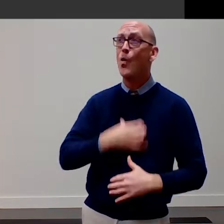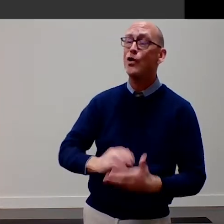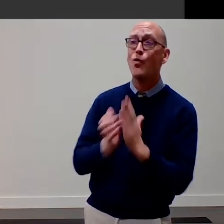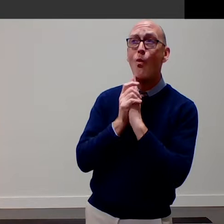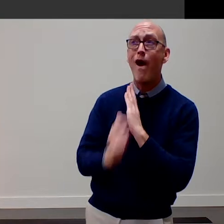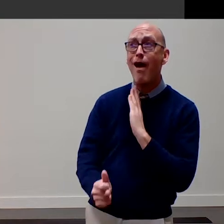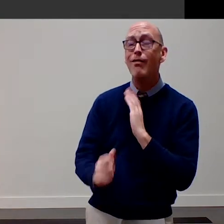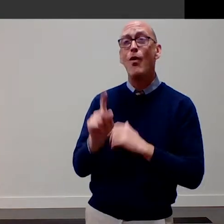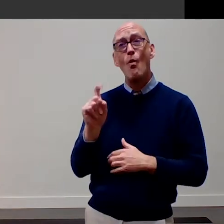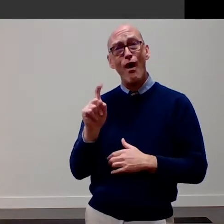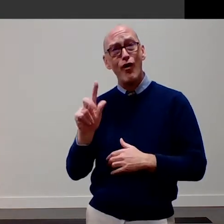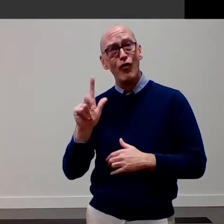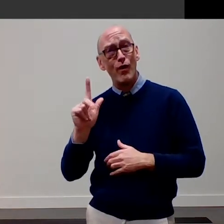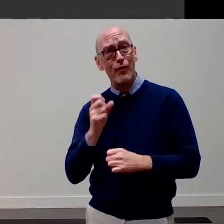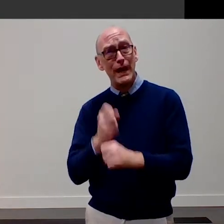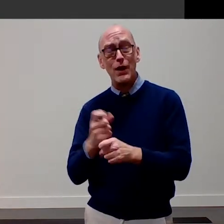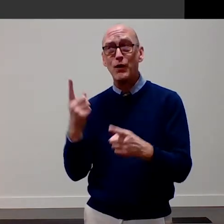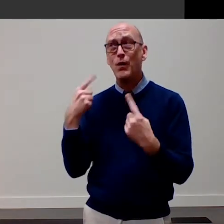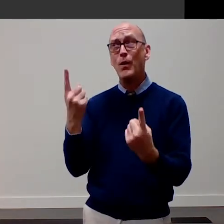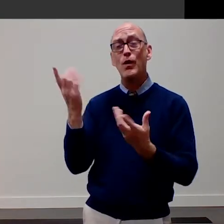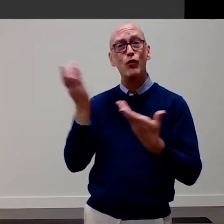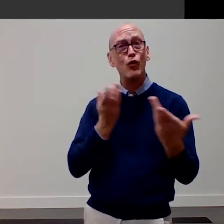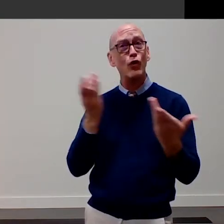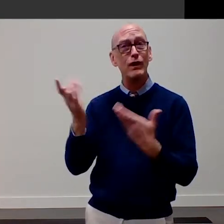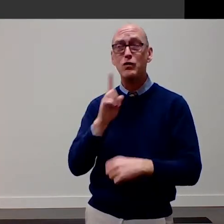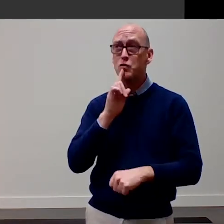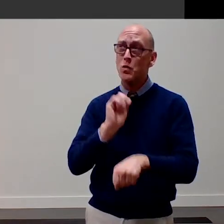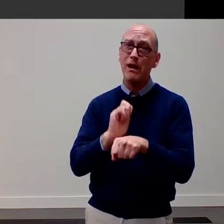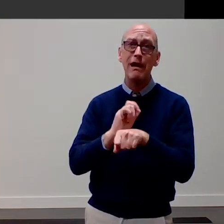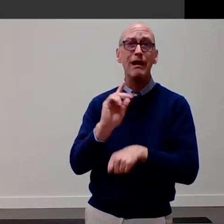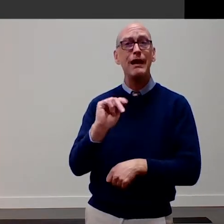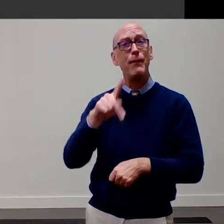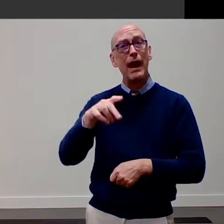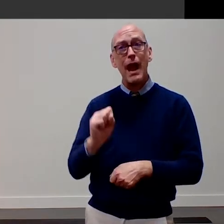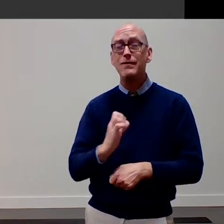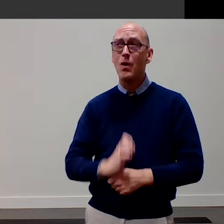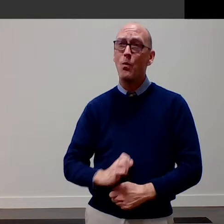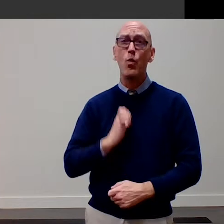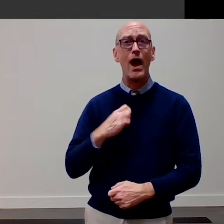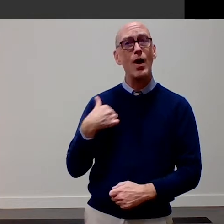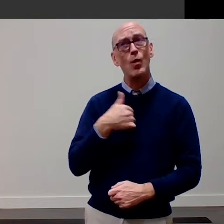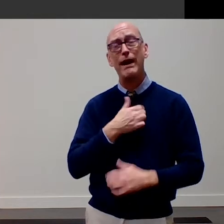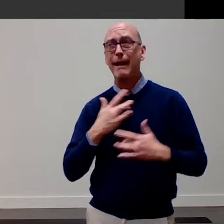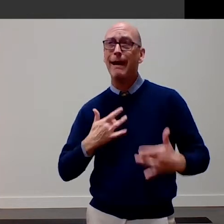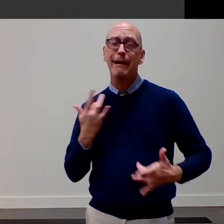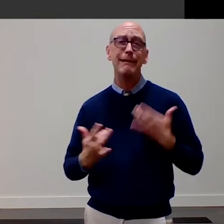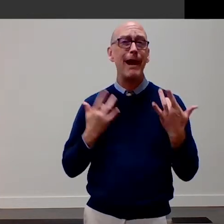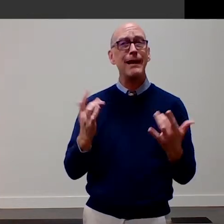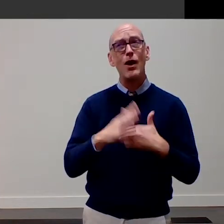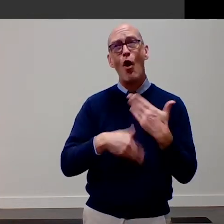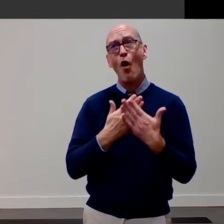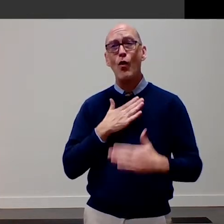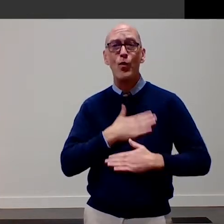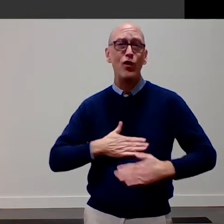123 years of great service, truly being TPS proud, and we are excited and appreciative of all that they've done for